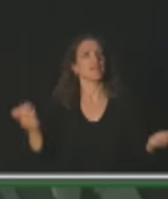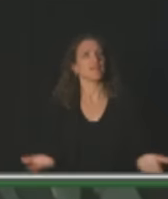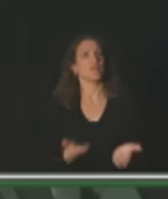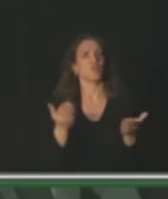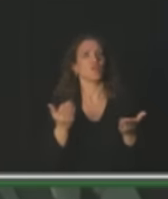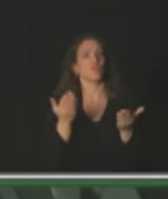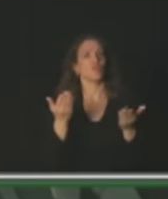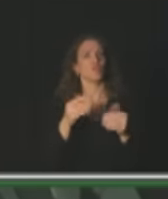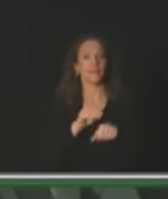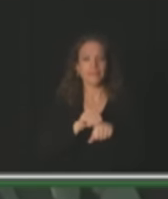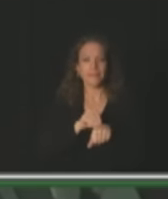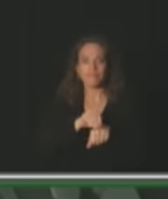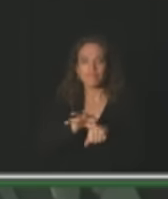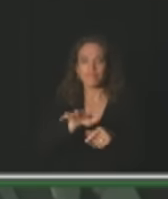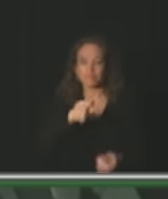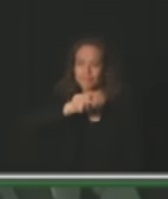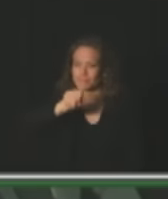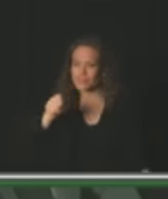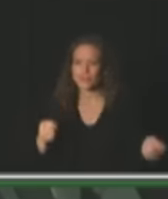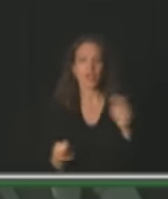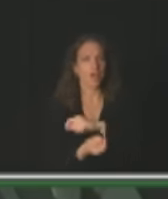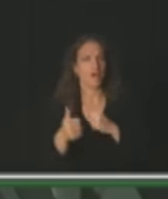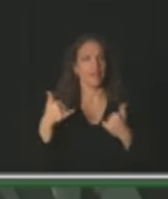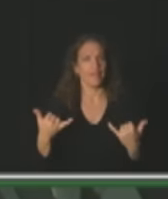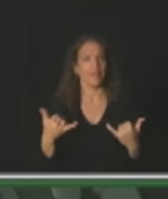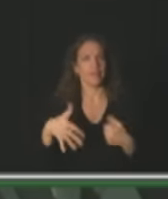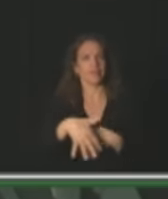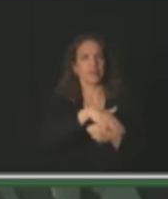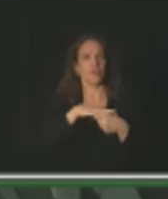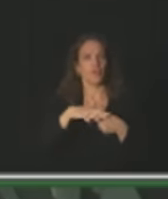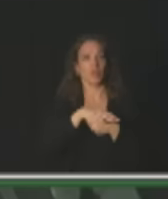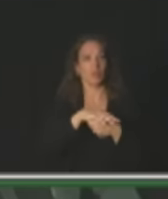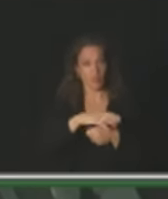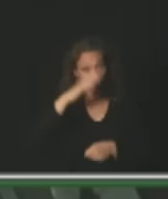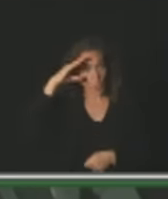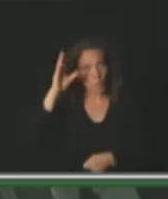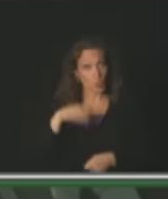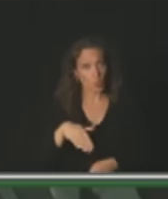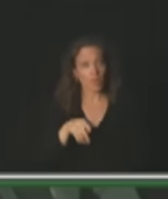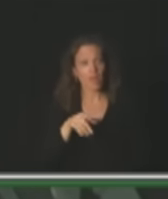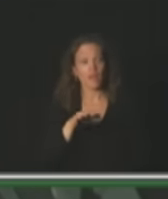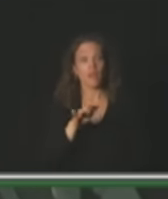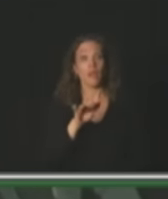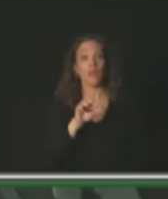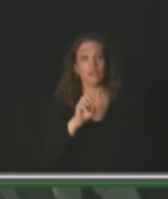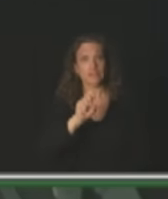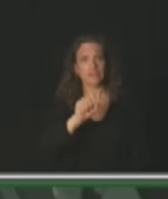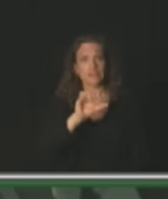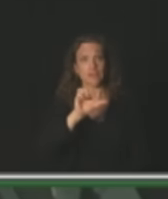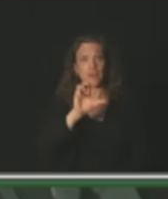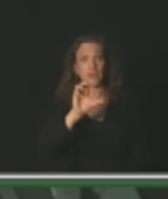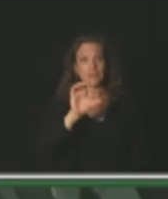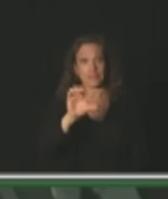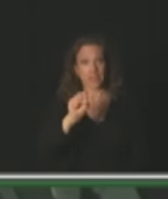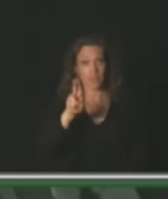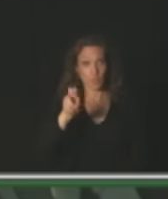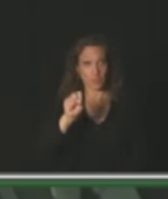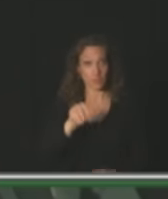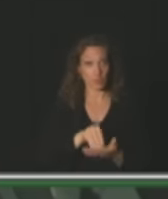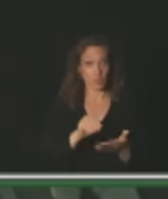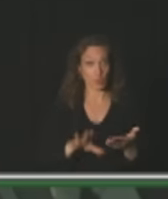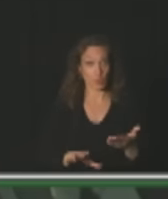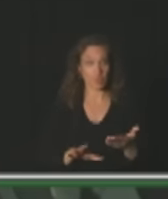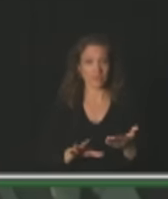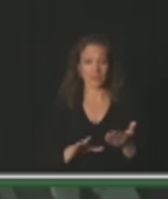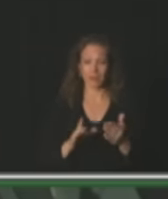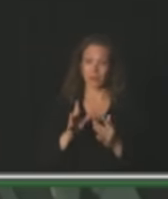transforming this area. Did you know that Sacramento State students did